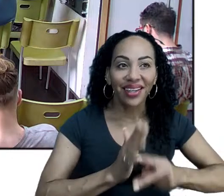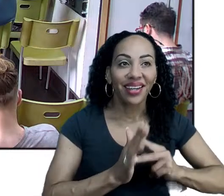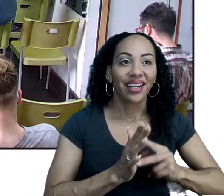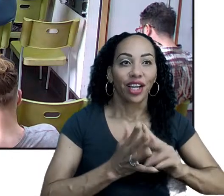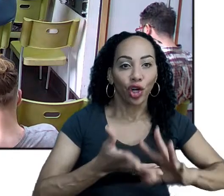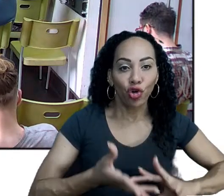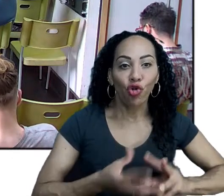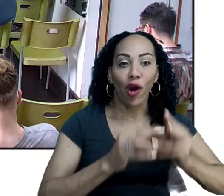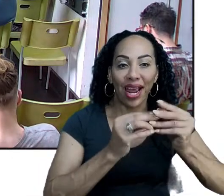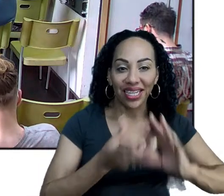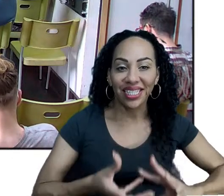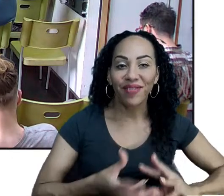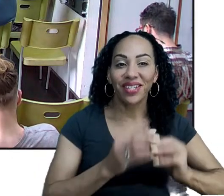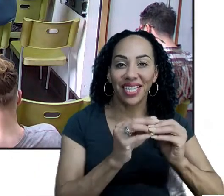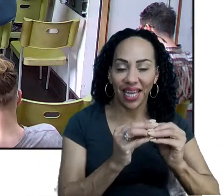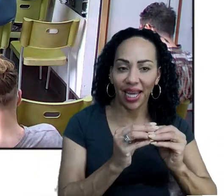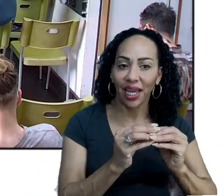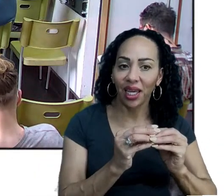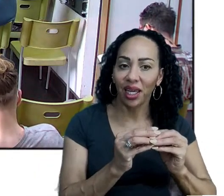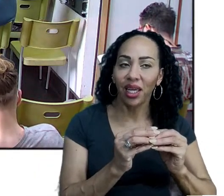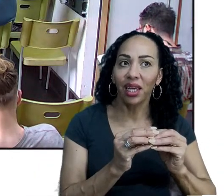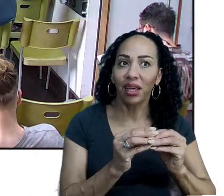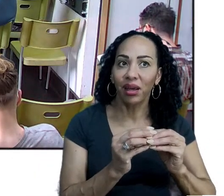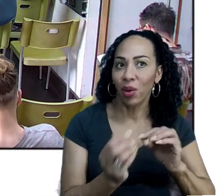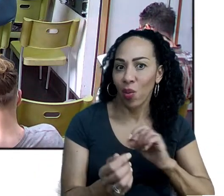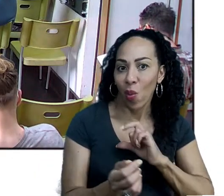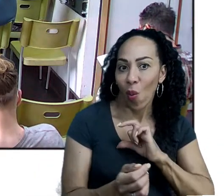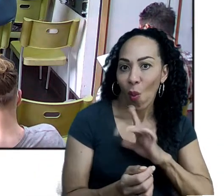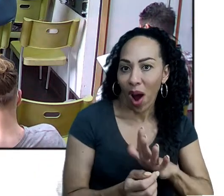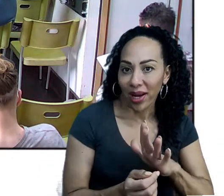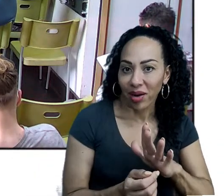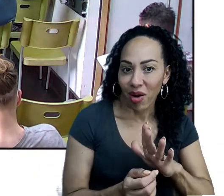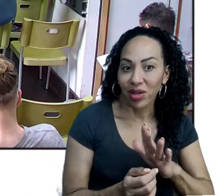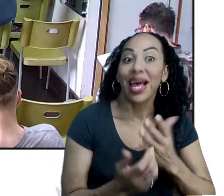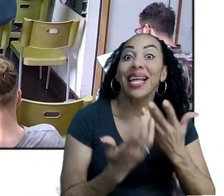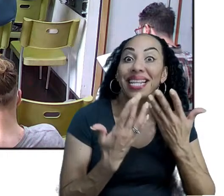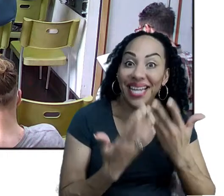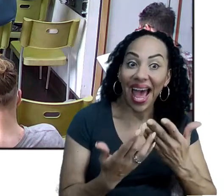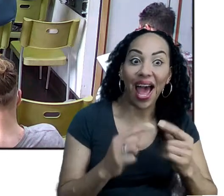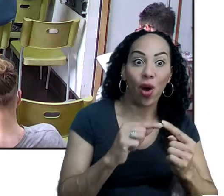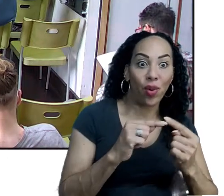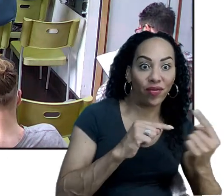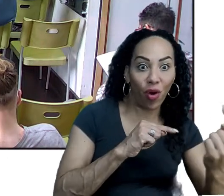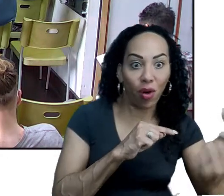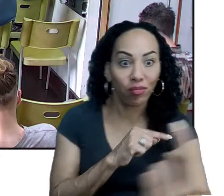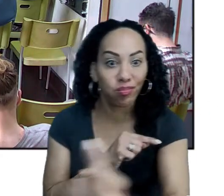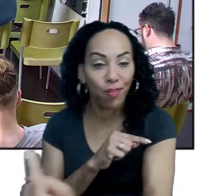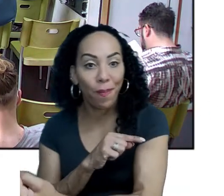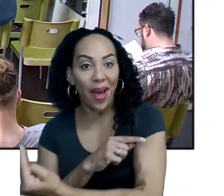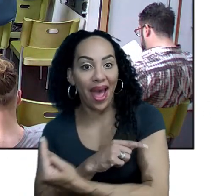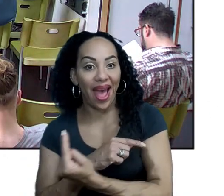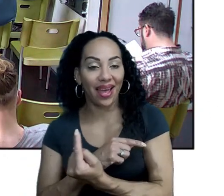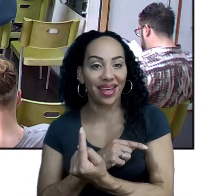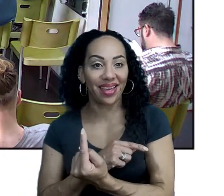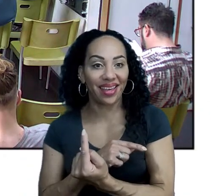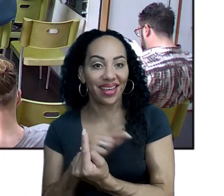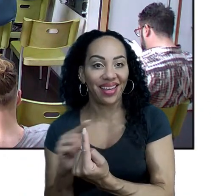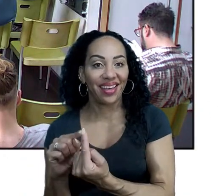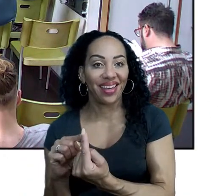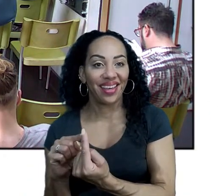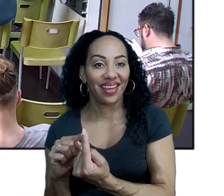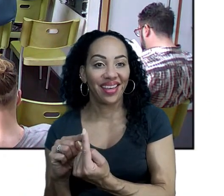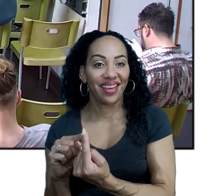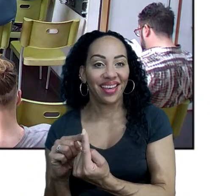We can do this sort of thing, you know. We've now come full circle now, and starting with